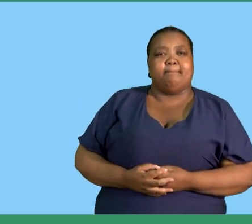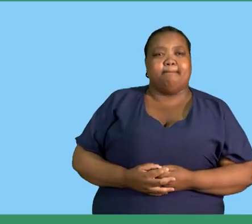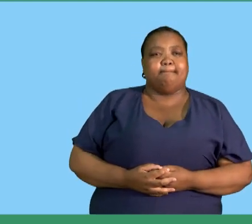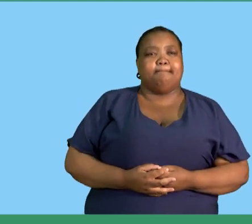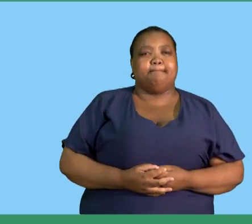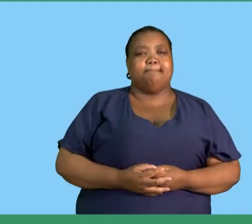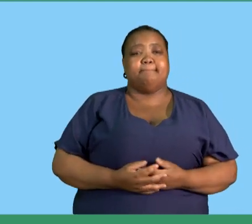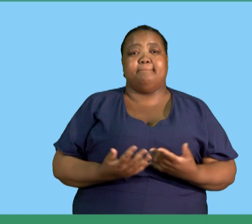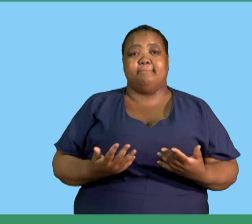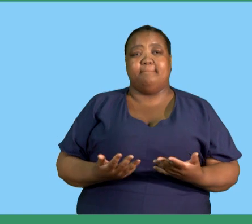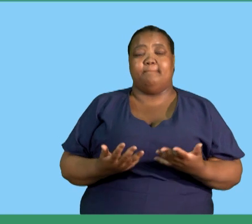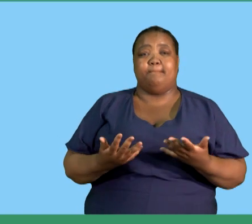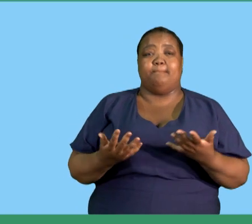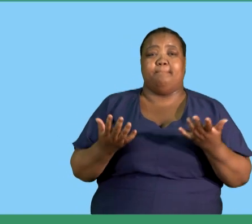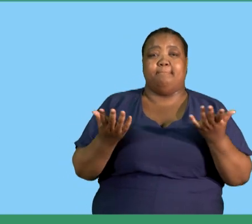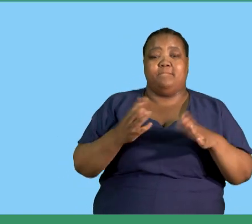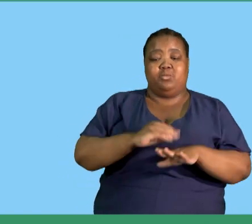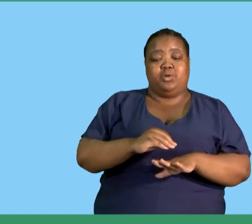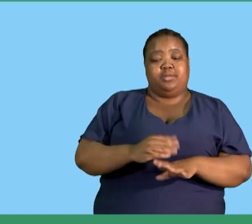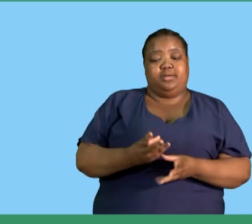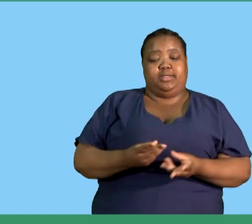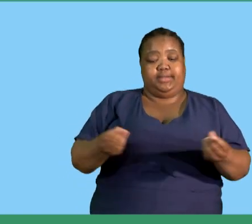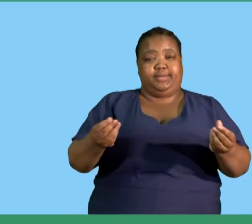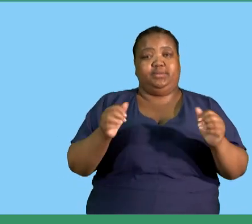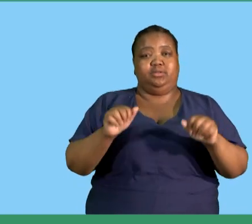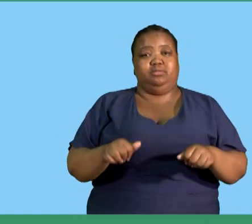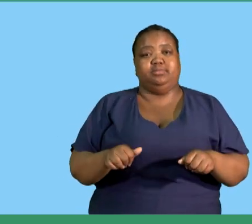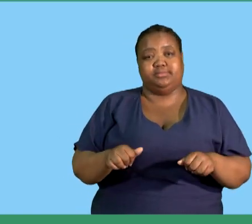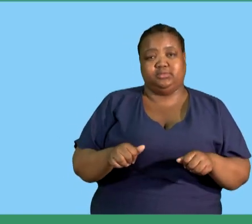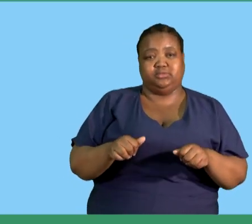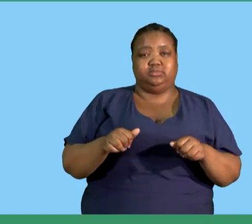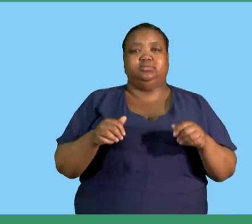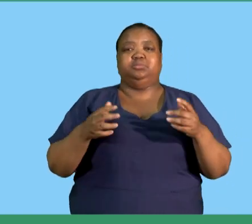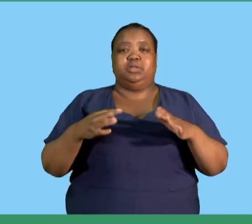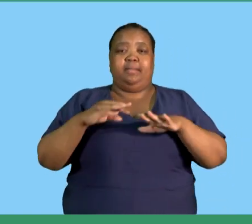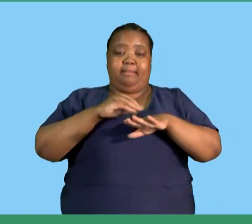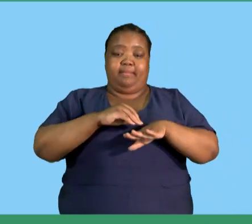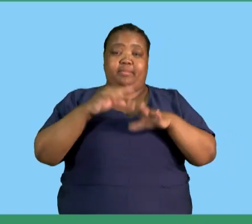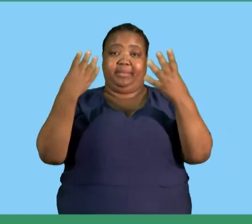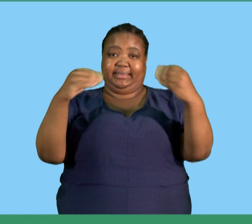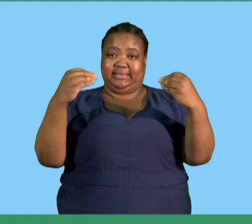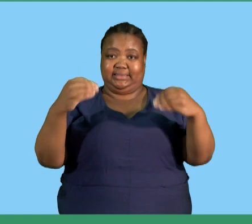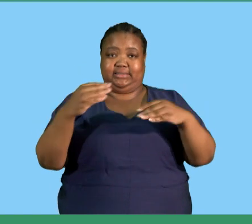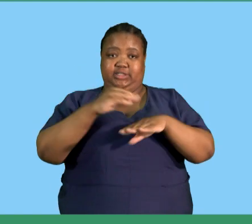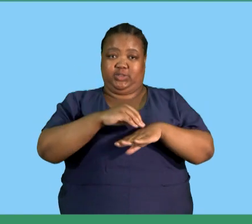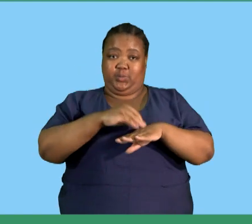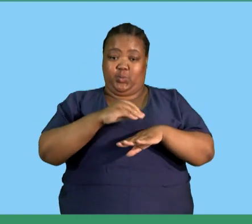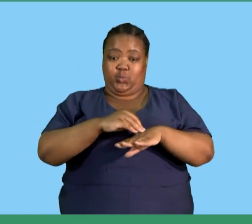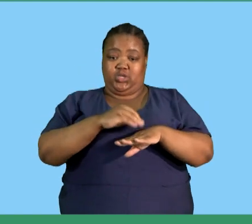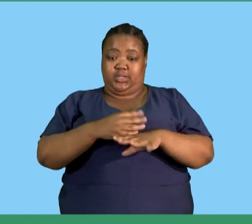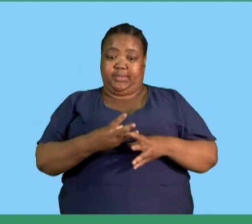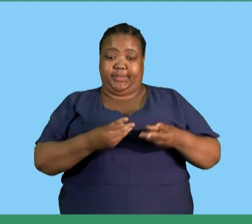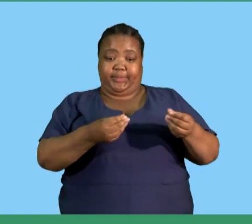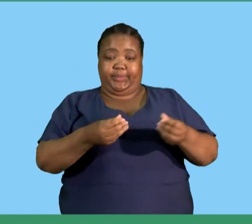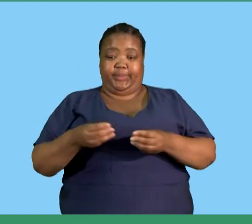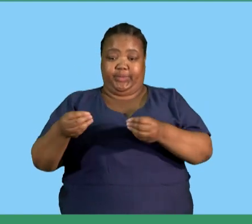Right, problem-solving technique. It's the method that we use to solve complex business-related problems.